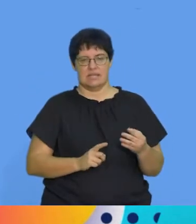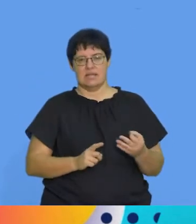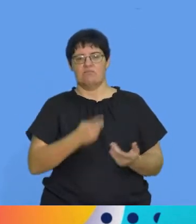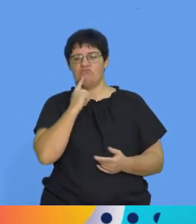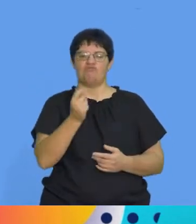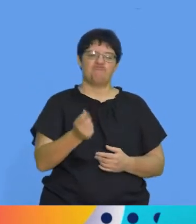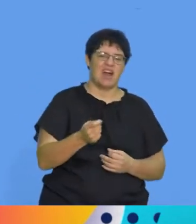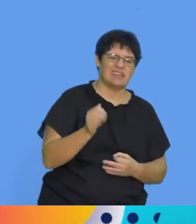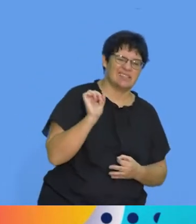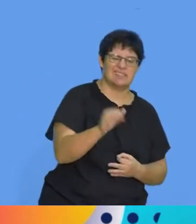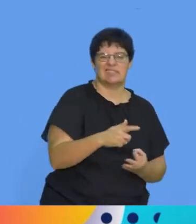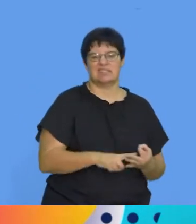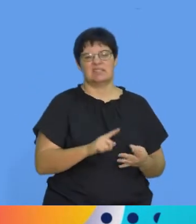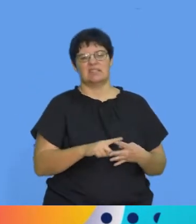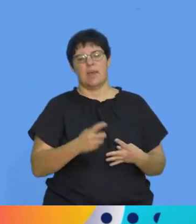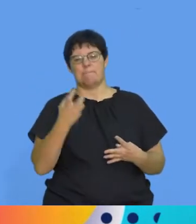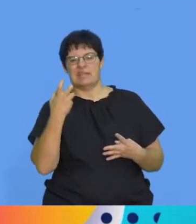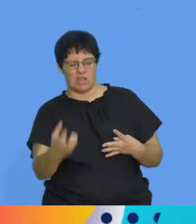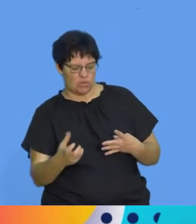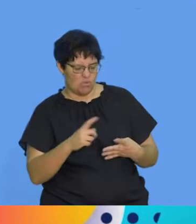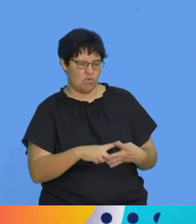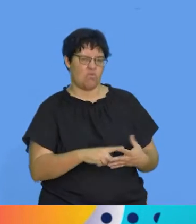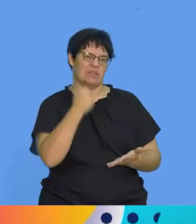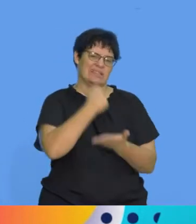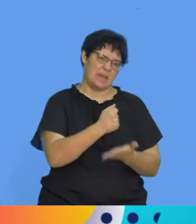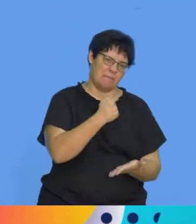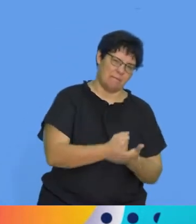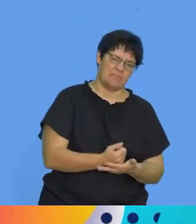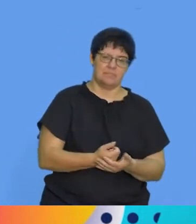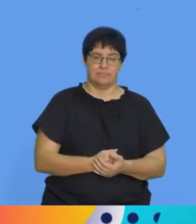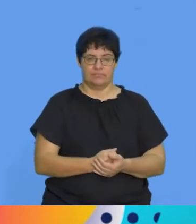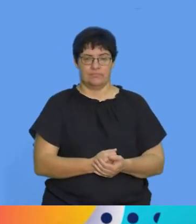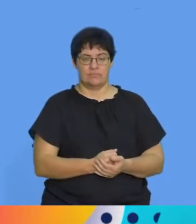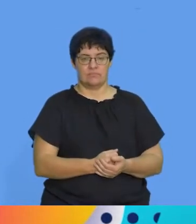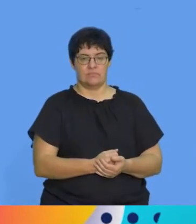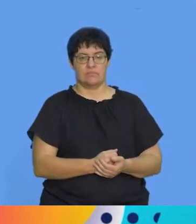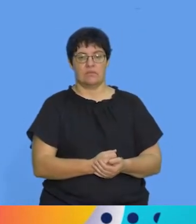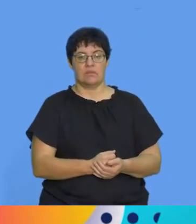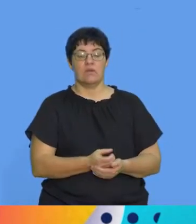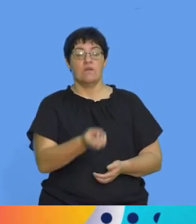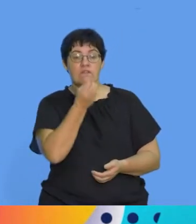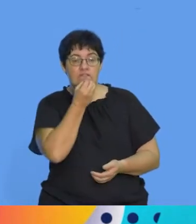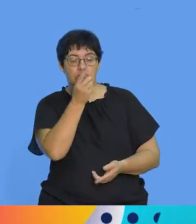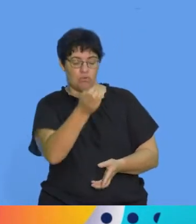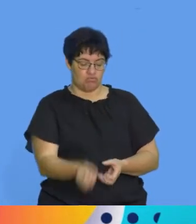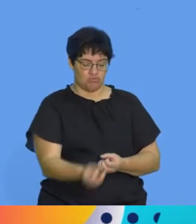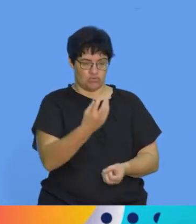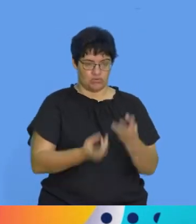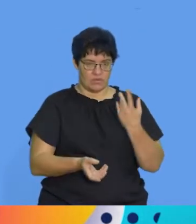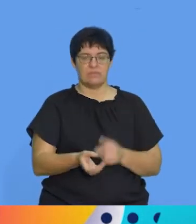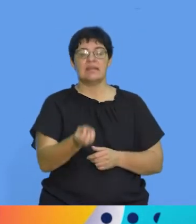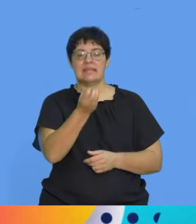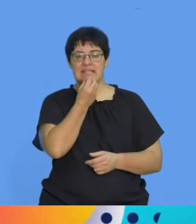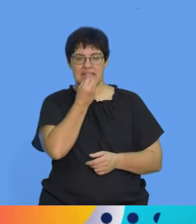look here, it's your rice, it's your potatoes, it's your samp. It's food that you cook